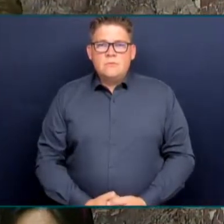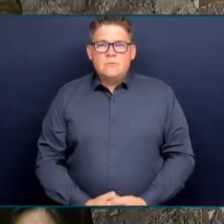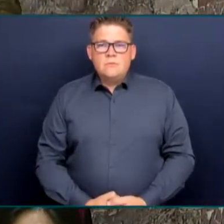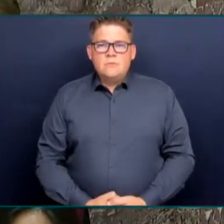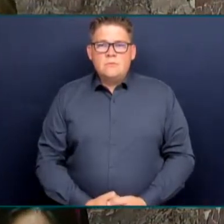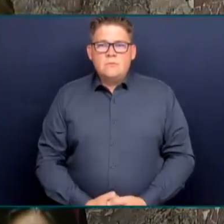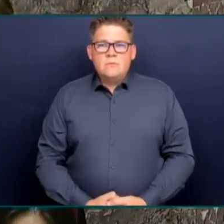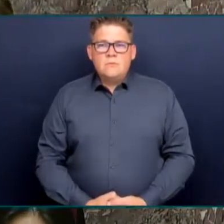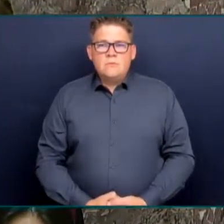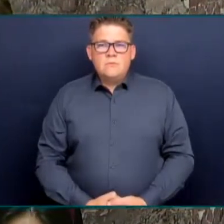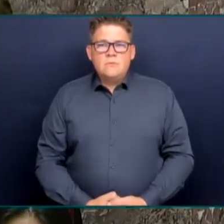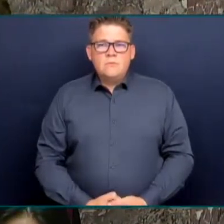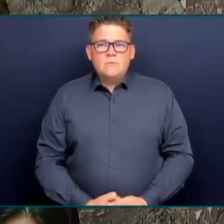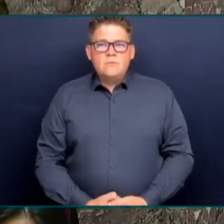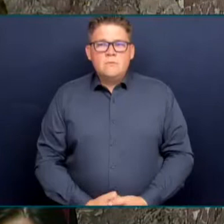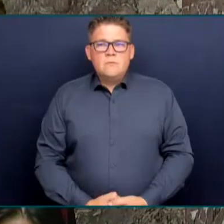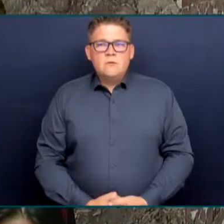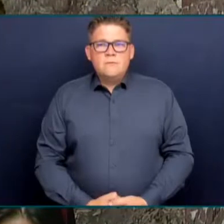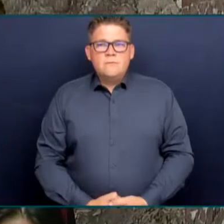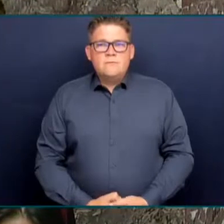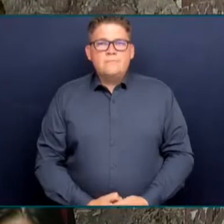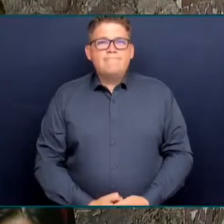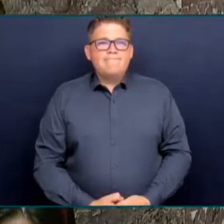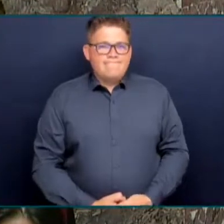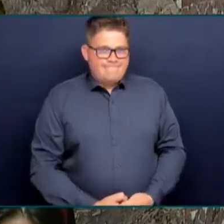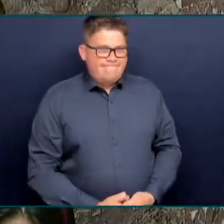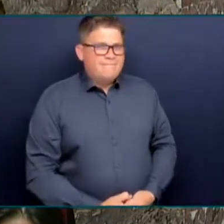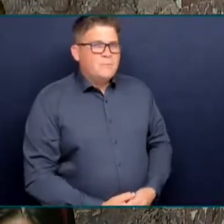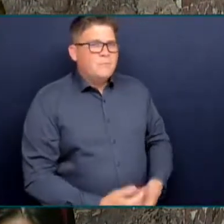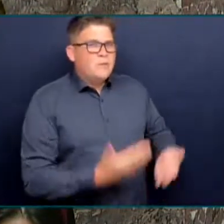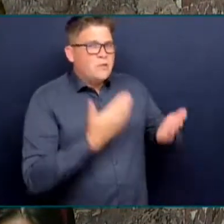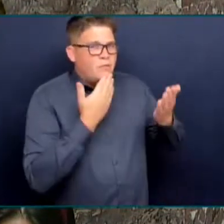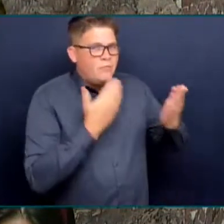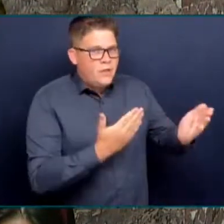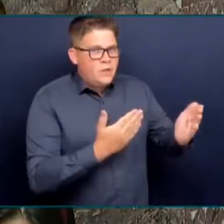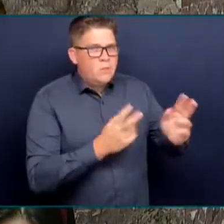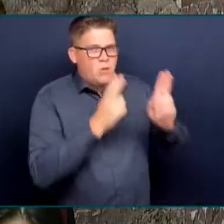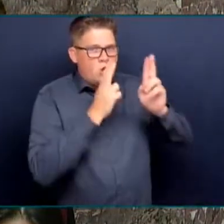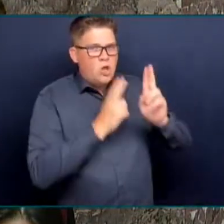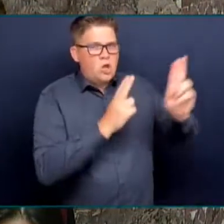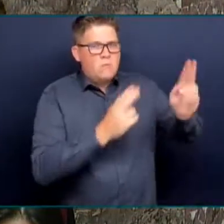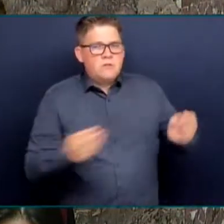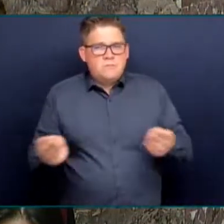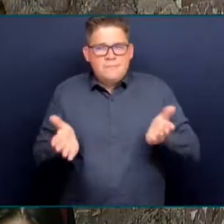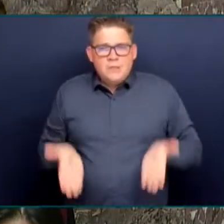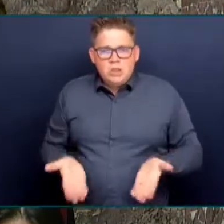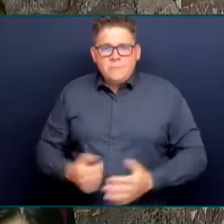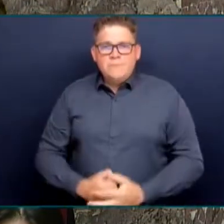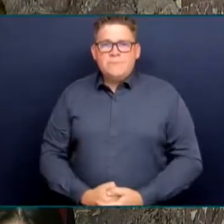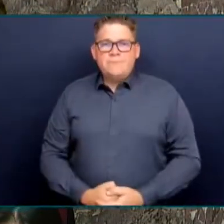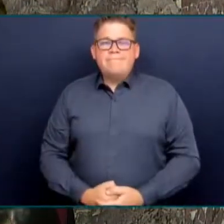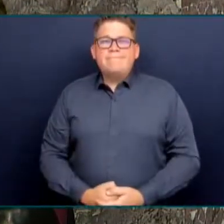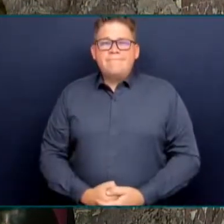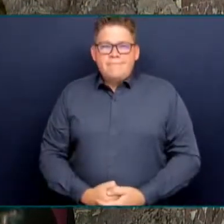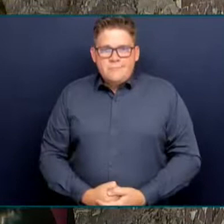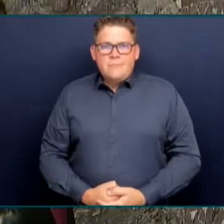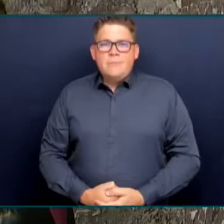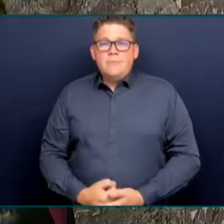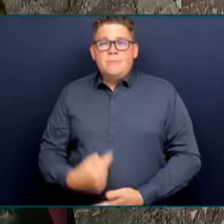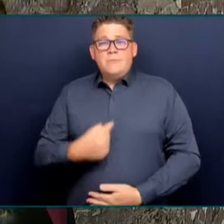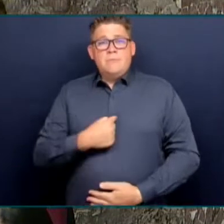Thank you very much, Honourable Speaker. And my reflection on this period of 2 public health